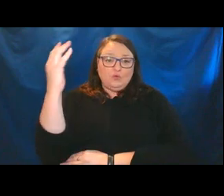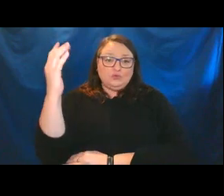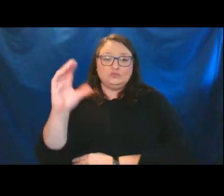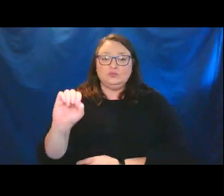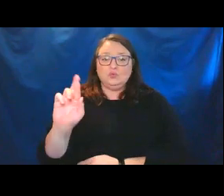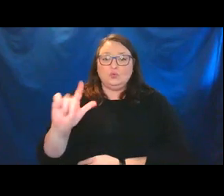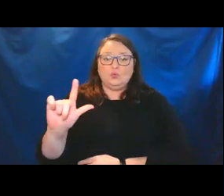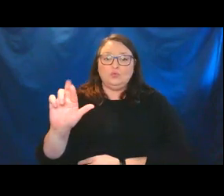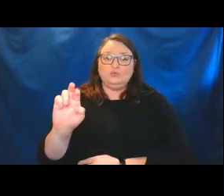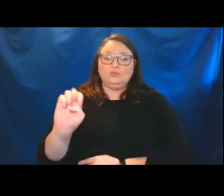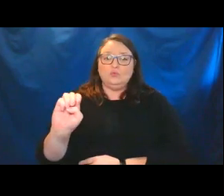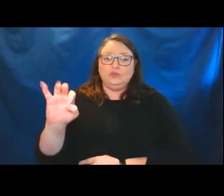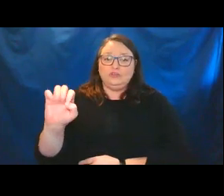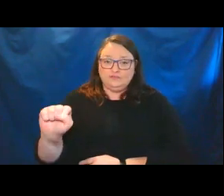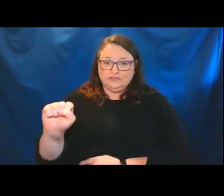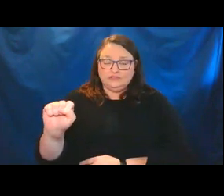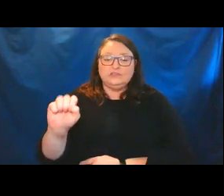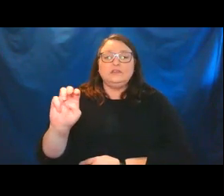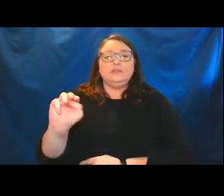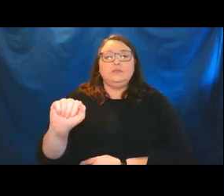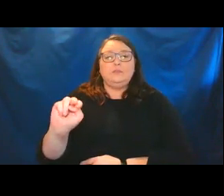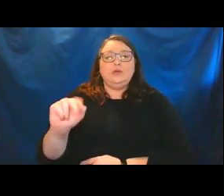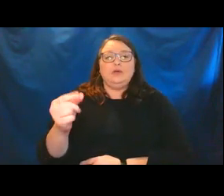Mangrove forests here